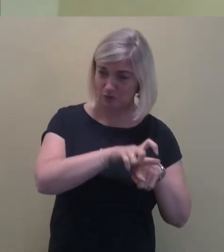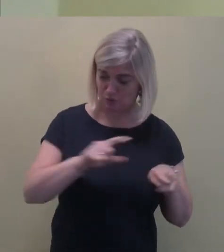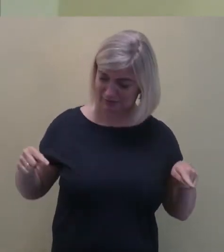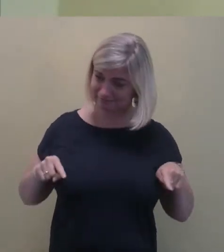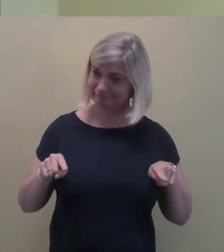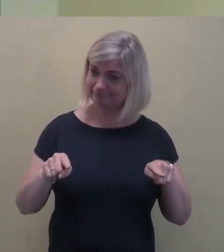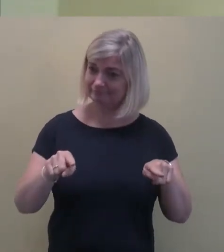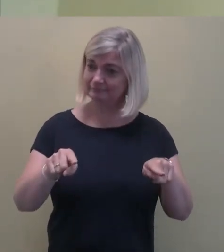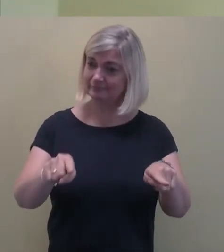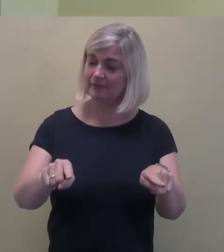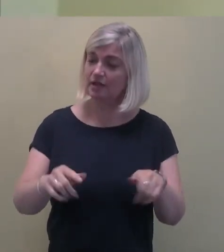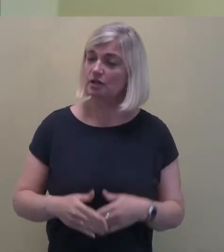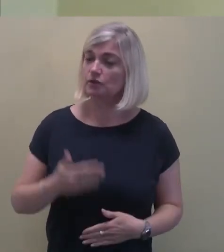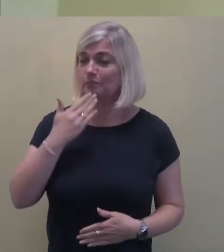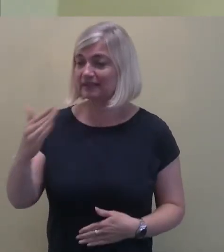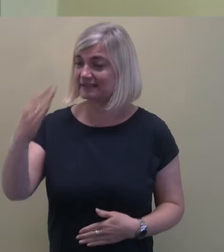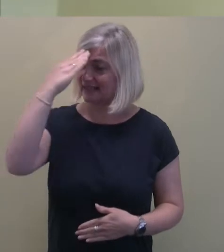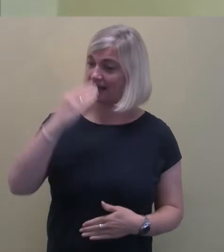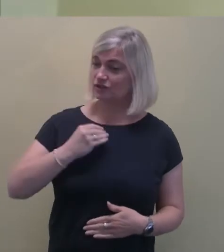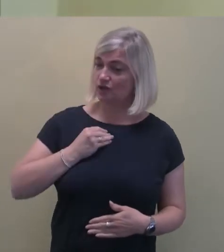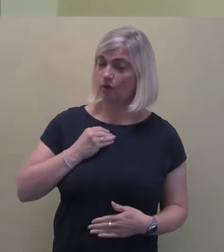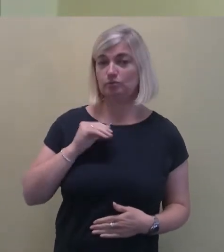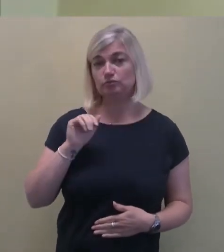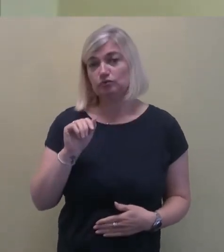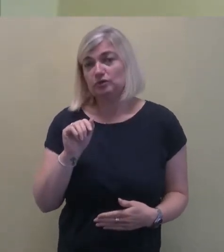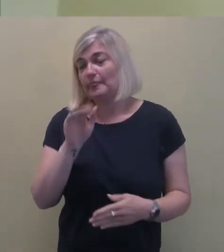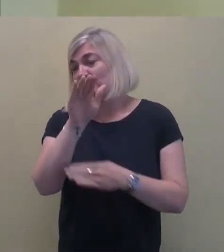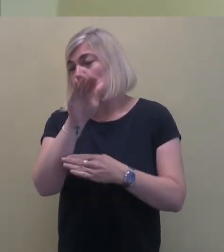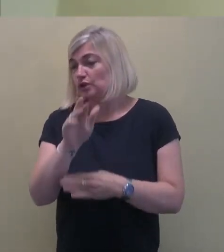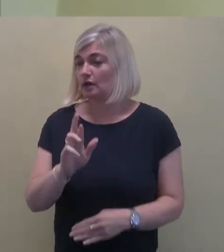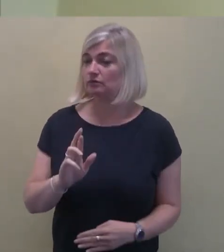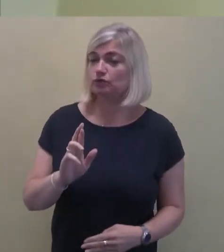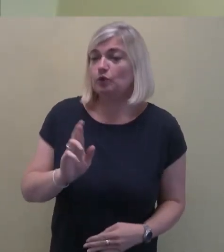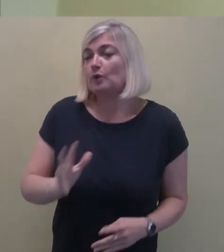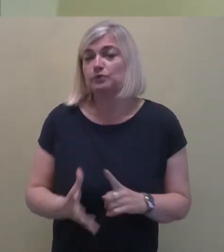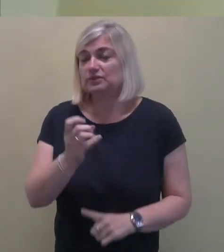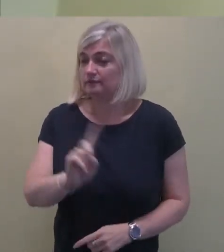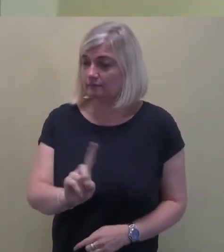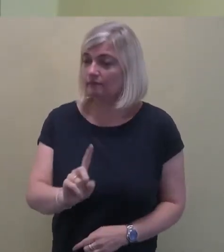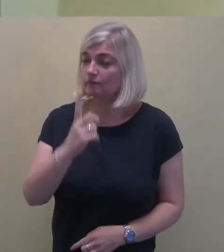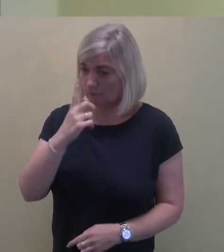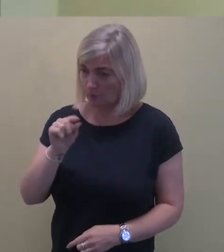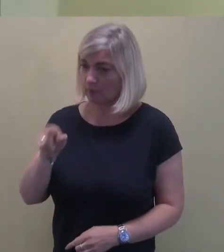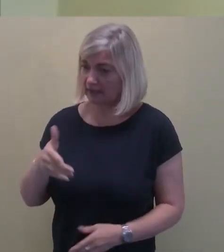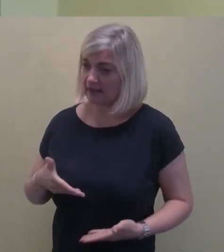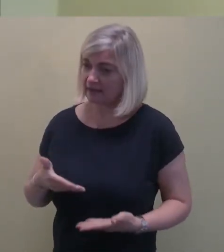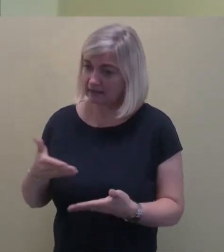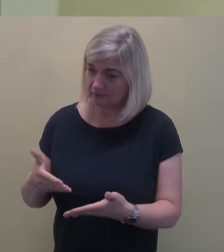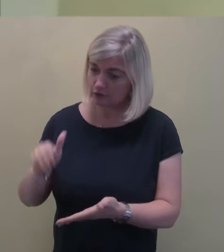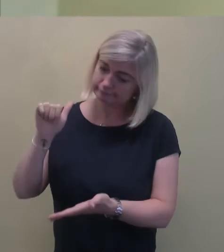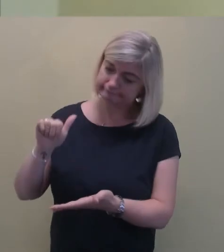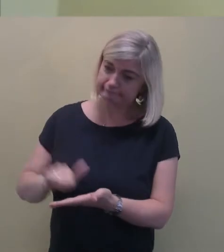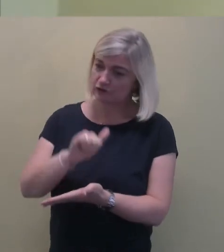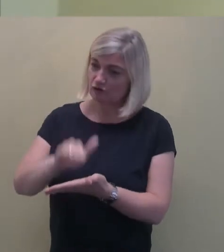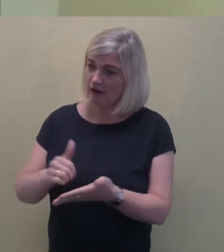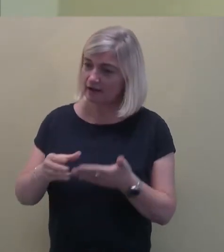those qualifications, that achieve the T-levels at the end, that they've got the skills that are in demand by employers, so that they're work ready. They've not just got the